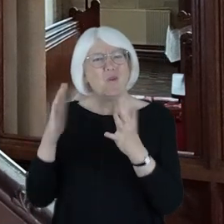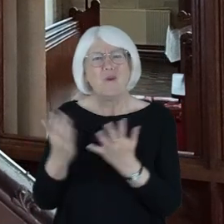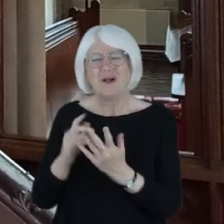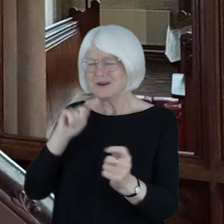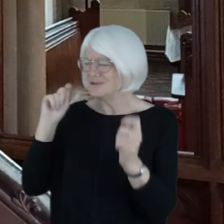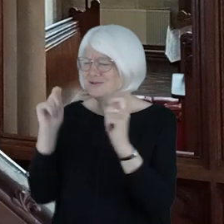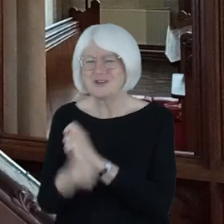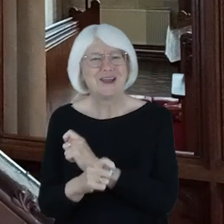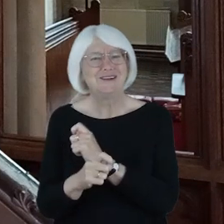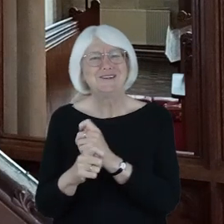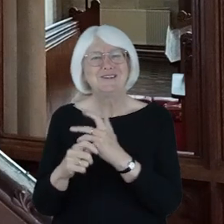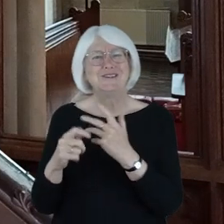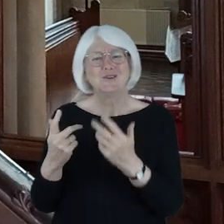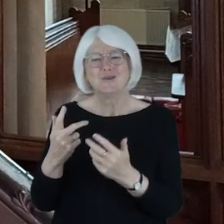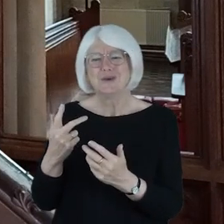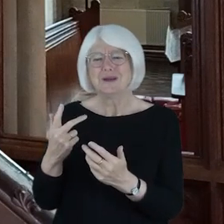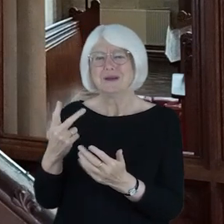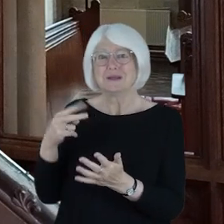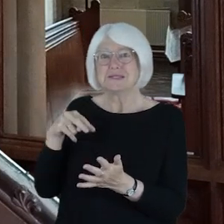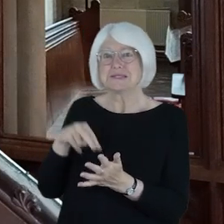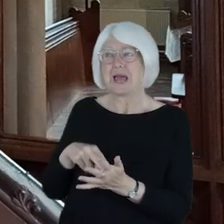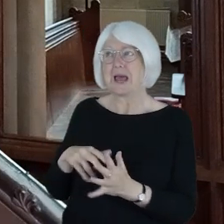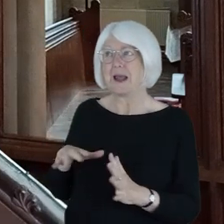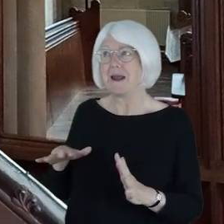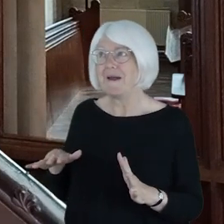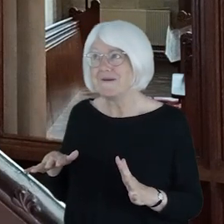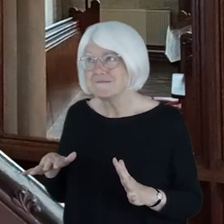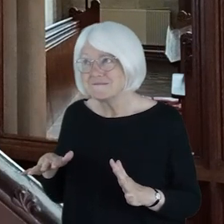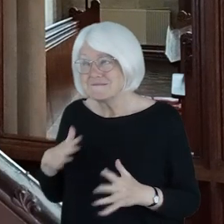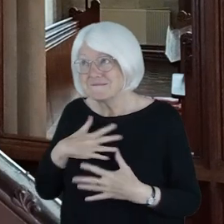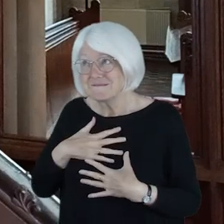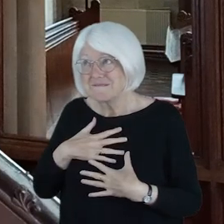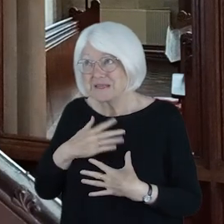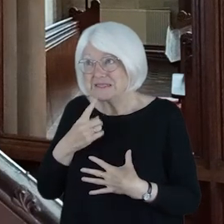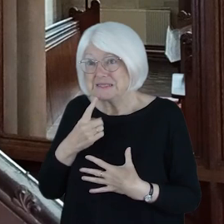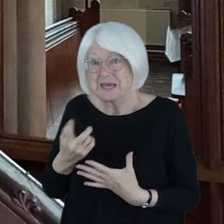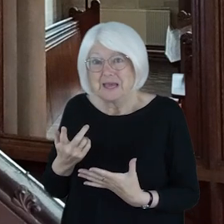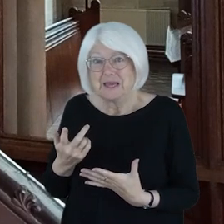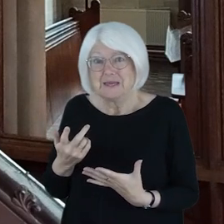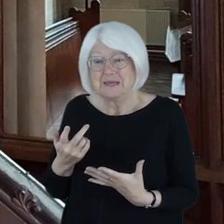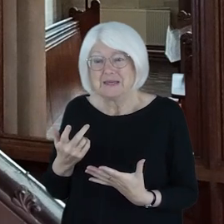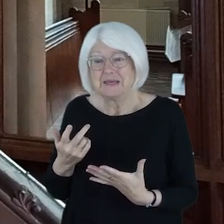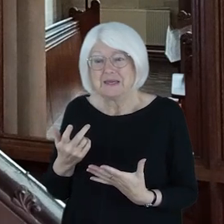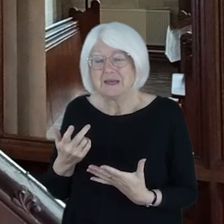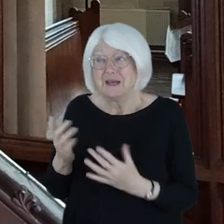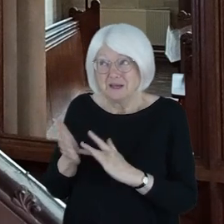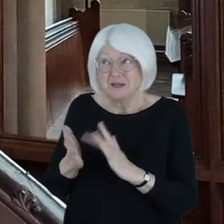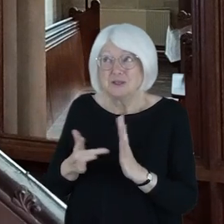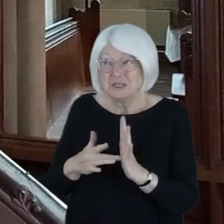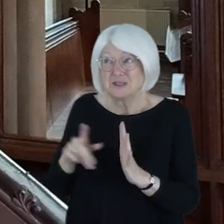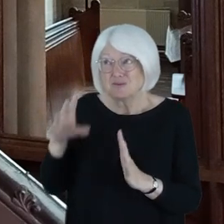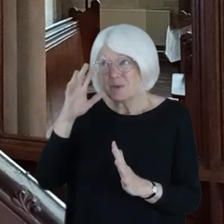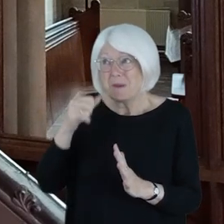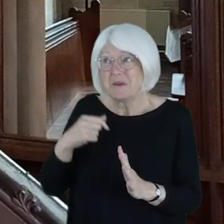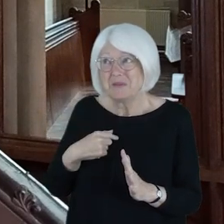only stand at the threshold and humbly say those immortal words, Jesus, remember me when